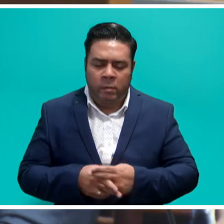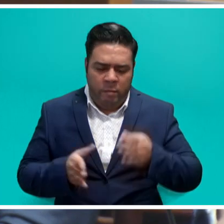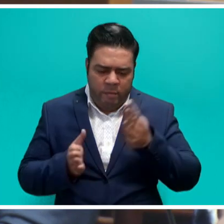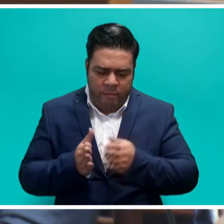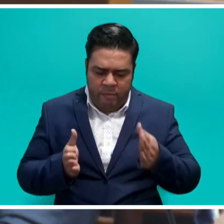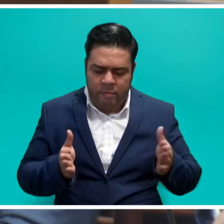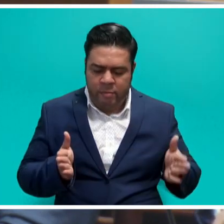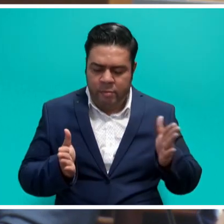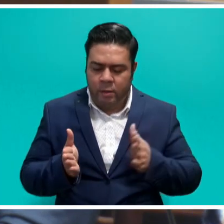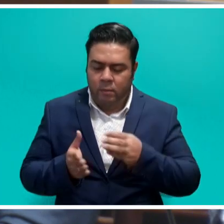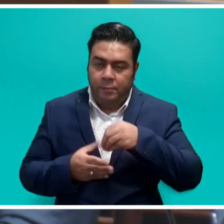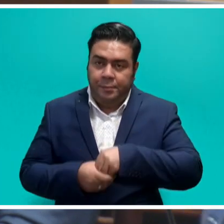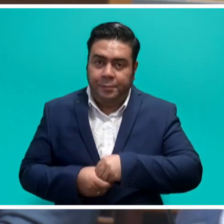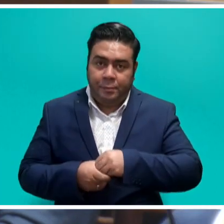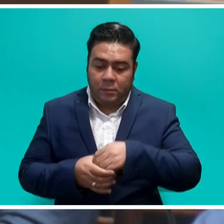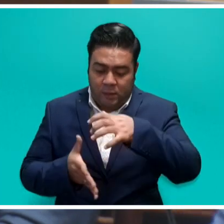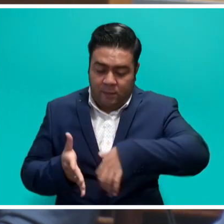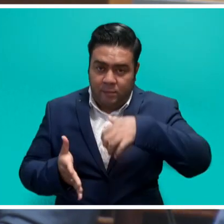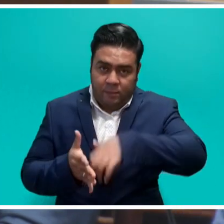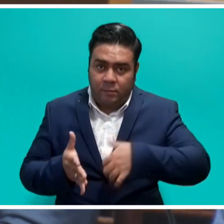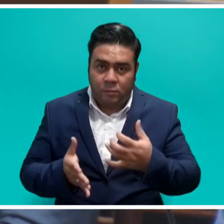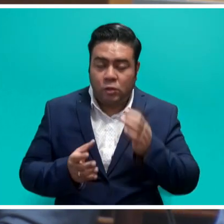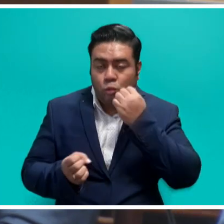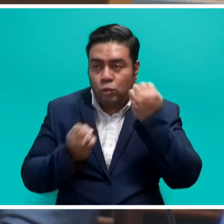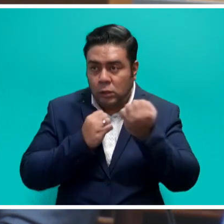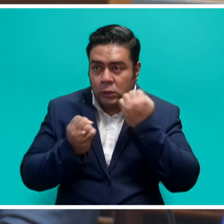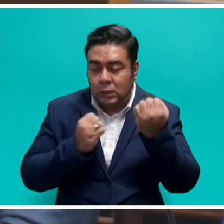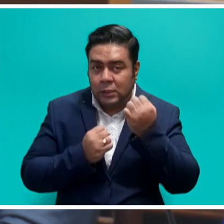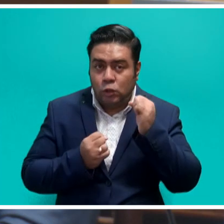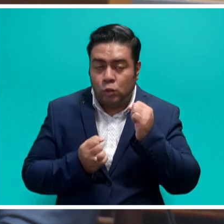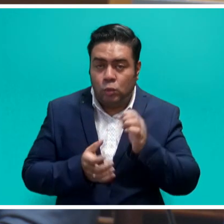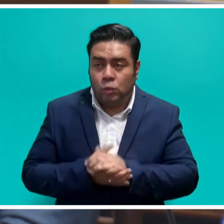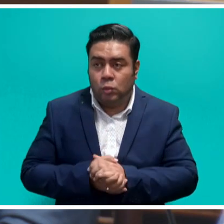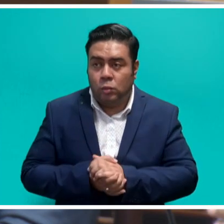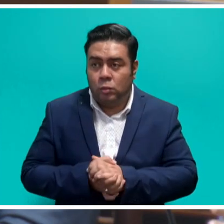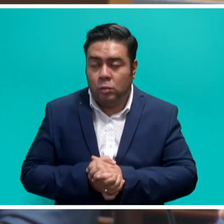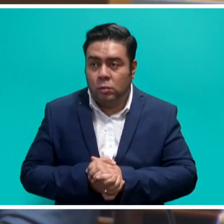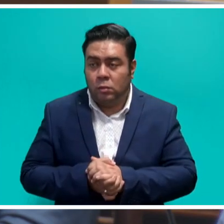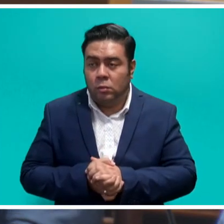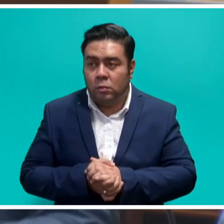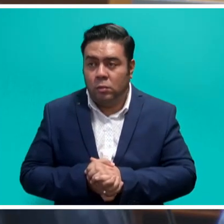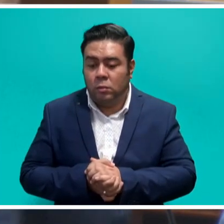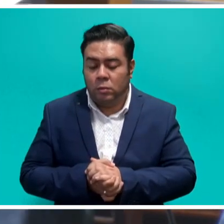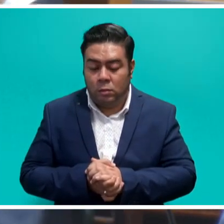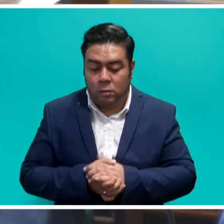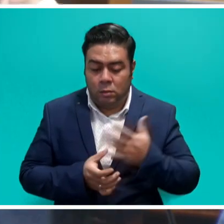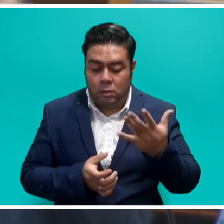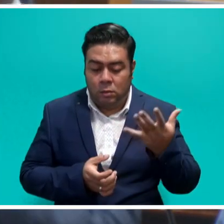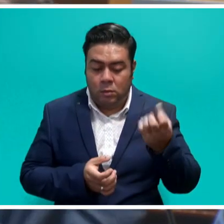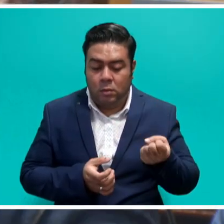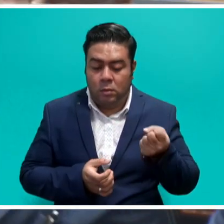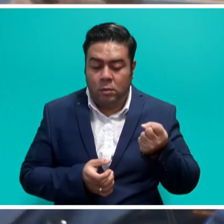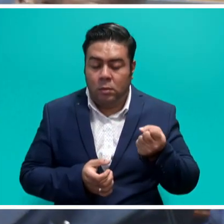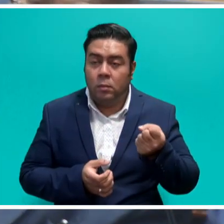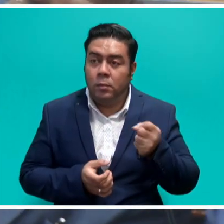harvesters and cane cutters for crushing. Firstly, Mr. Speaker, we have been actively assisting cooperatives that intend to bring in operators